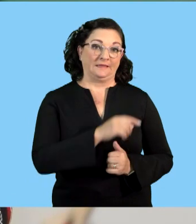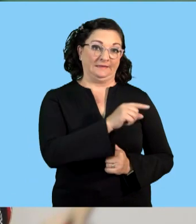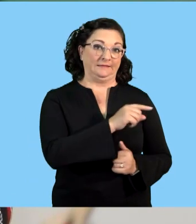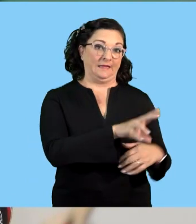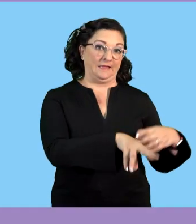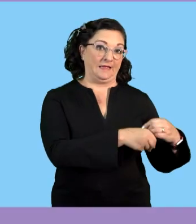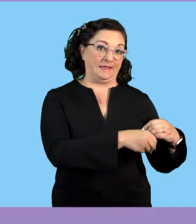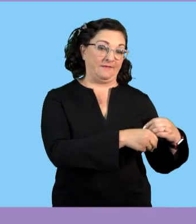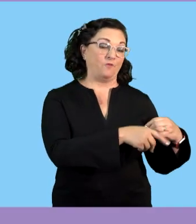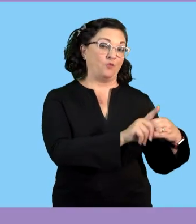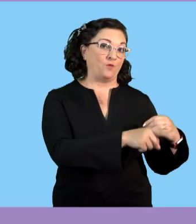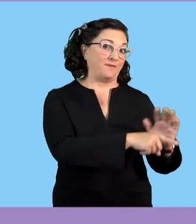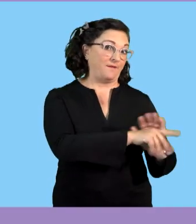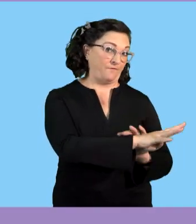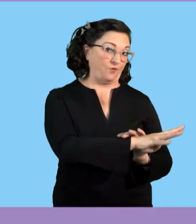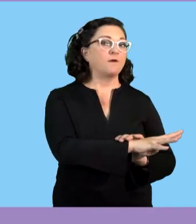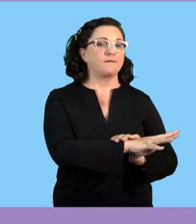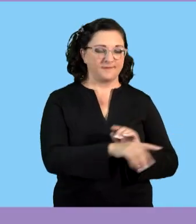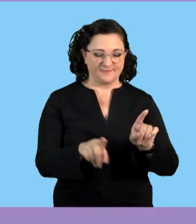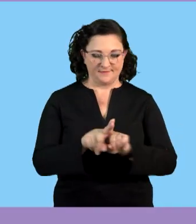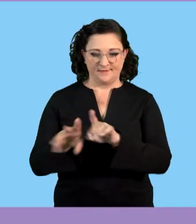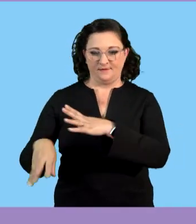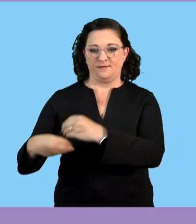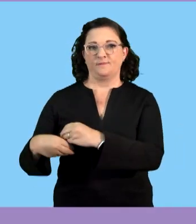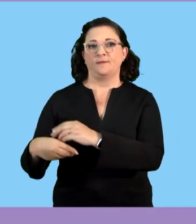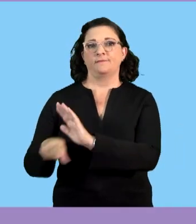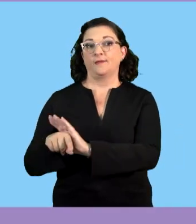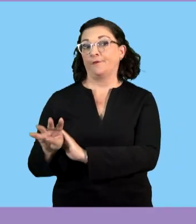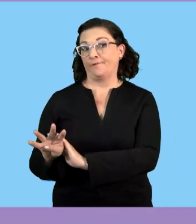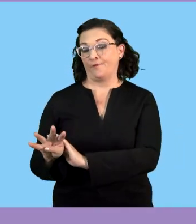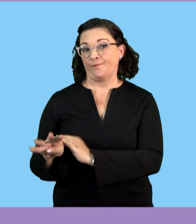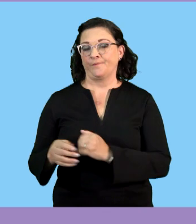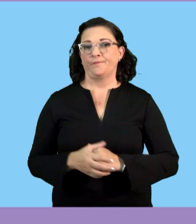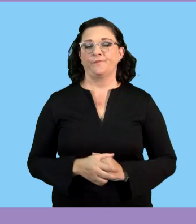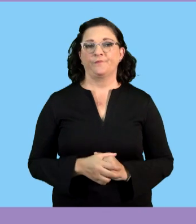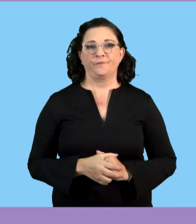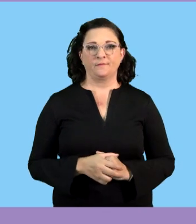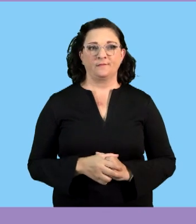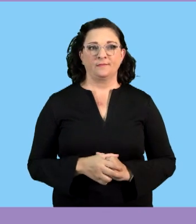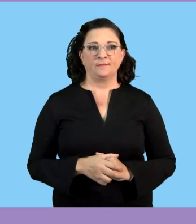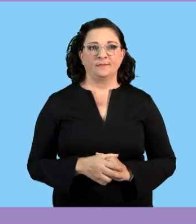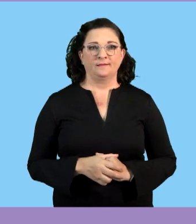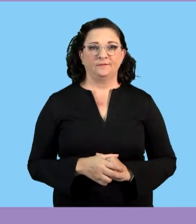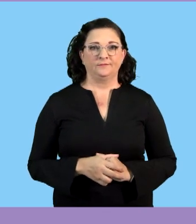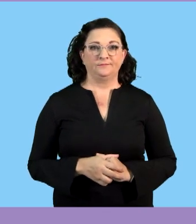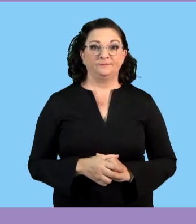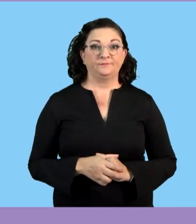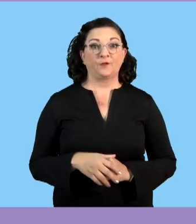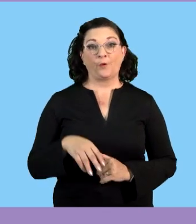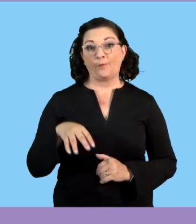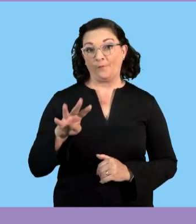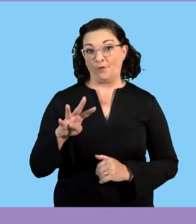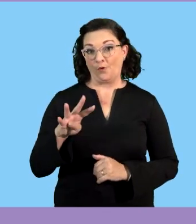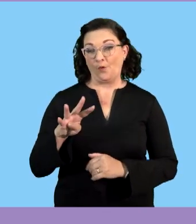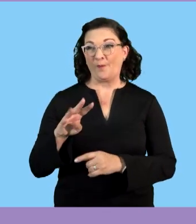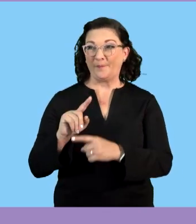well I've added a negative 4 on one side, I am going to have to add a negative 4 on the other side as well. Now a